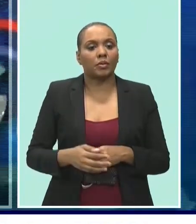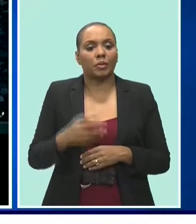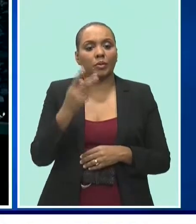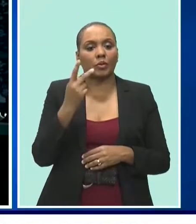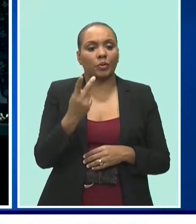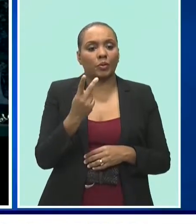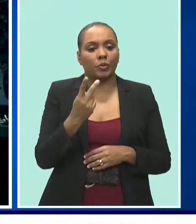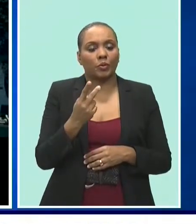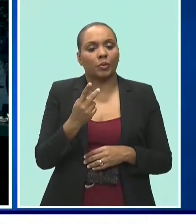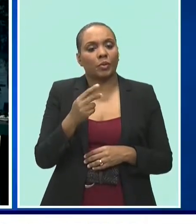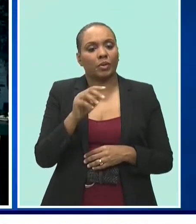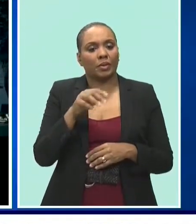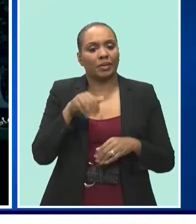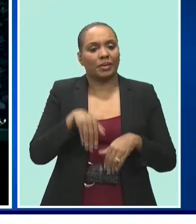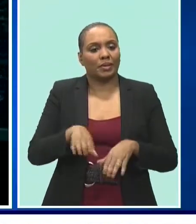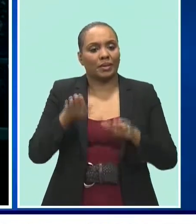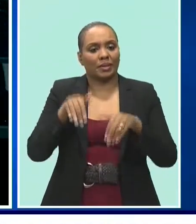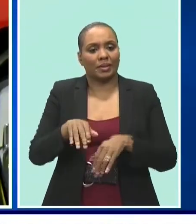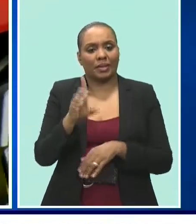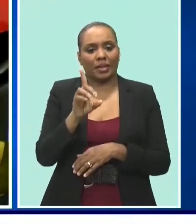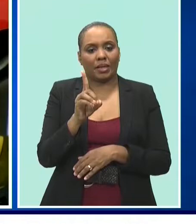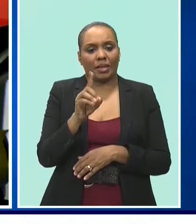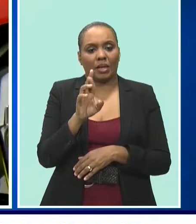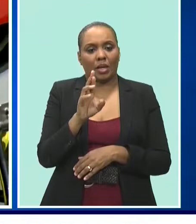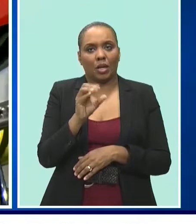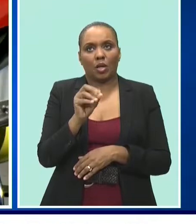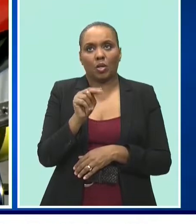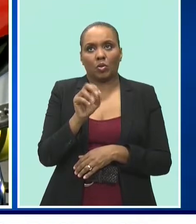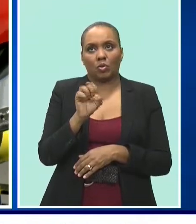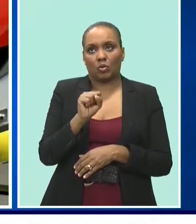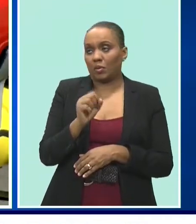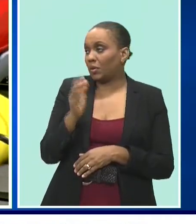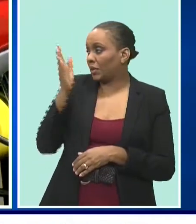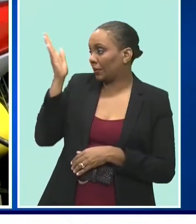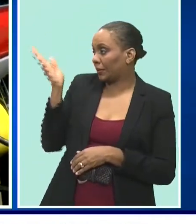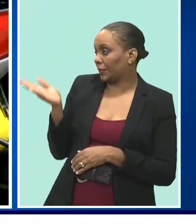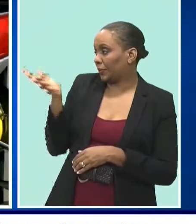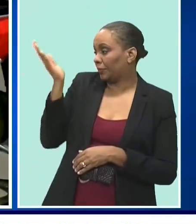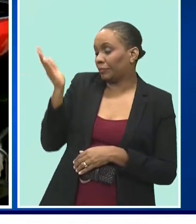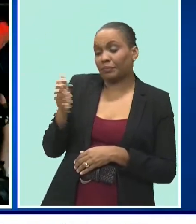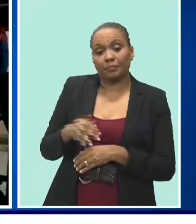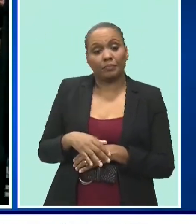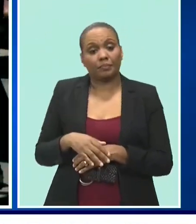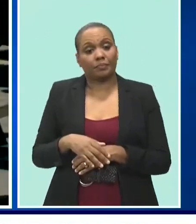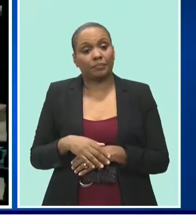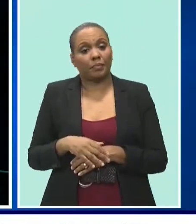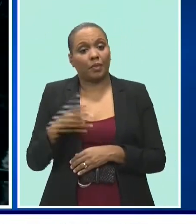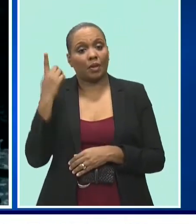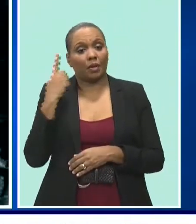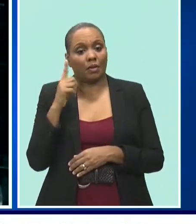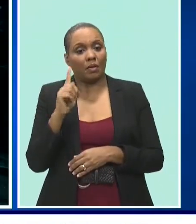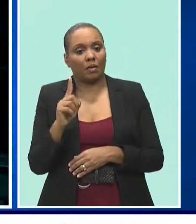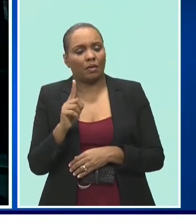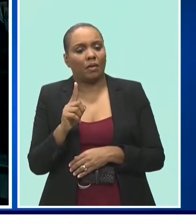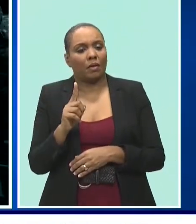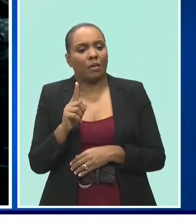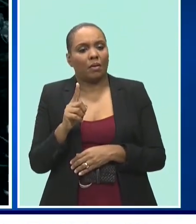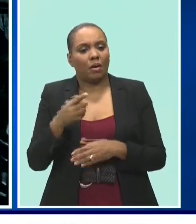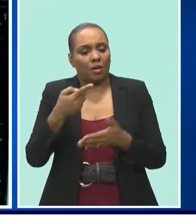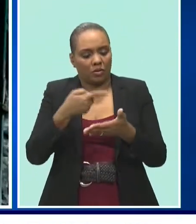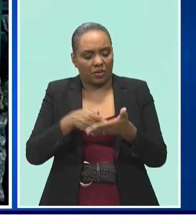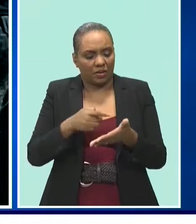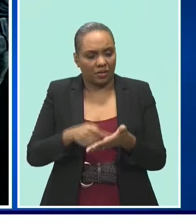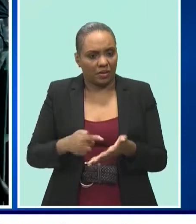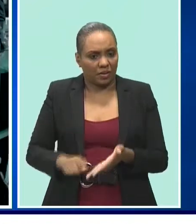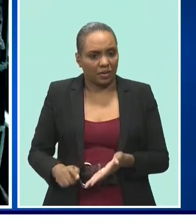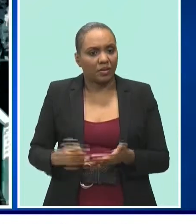2 research sea drones, the Autonaut and the Sail drone, were launched as part of the ongoing Eureka and Atomic research